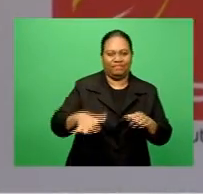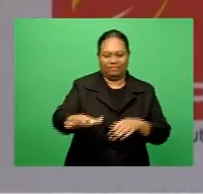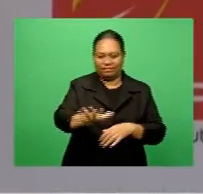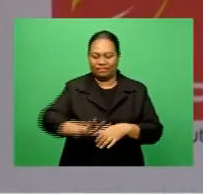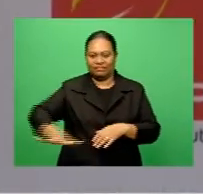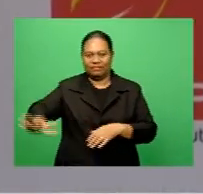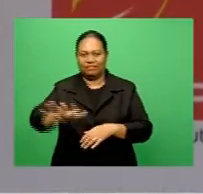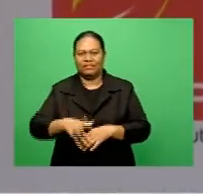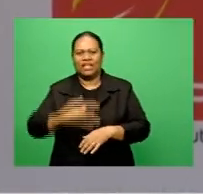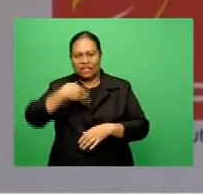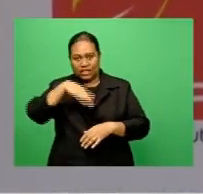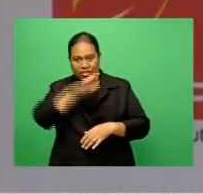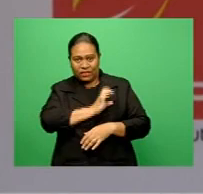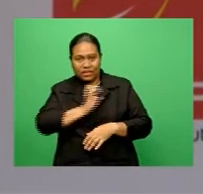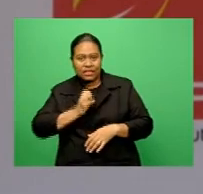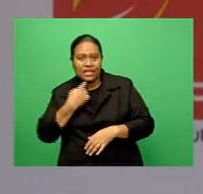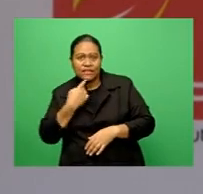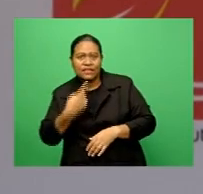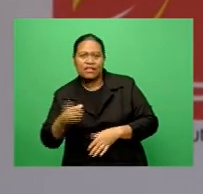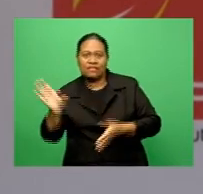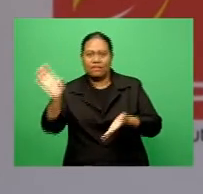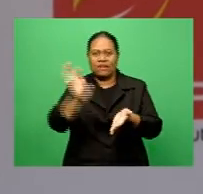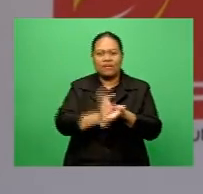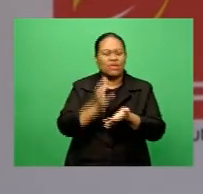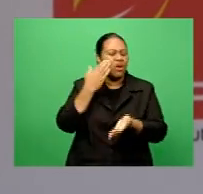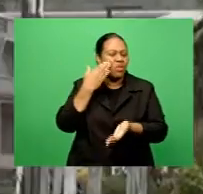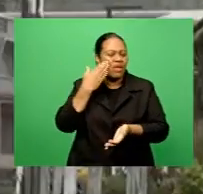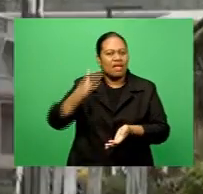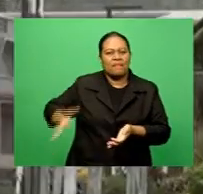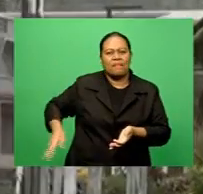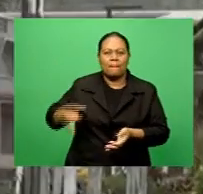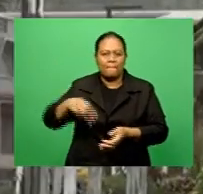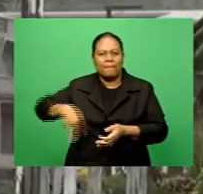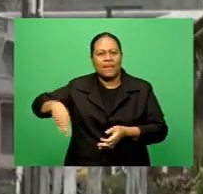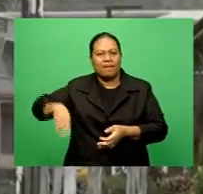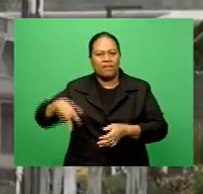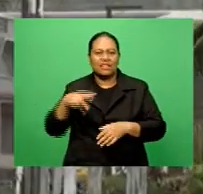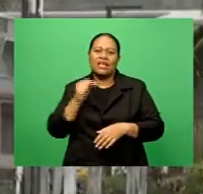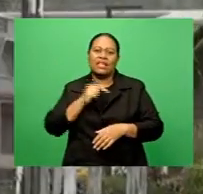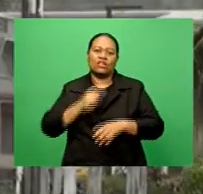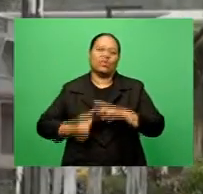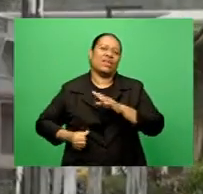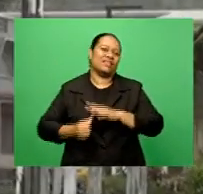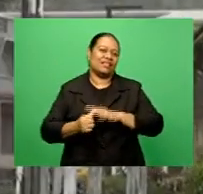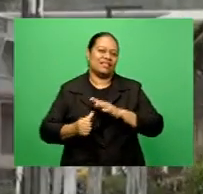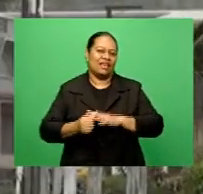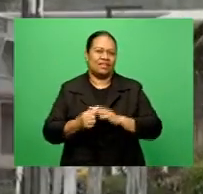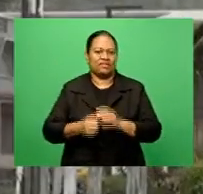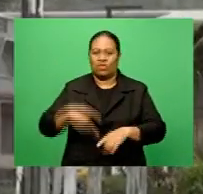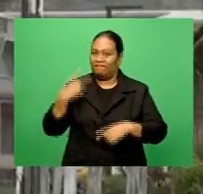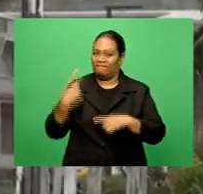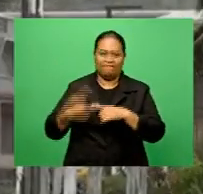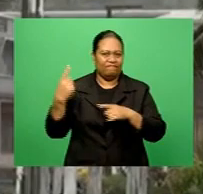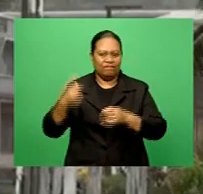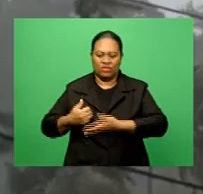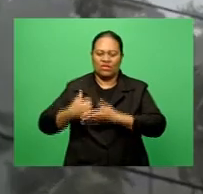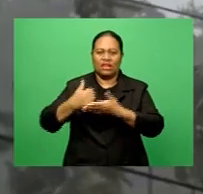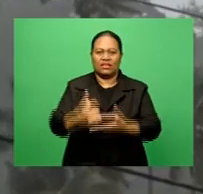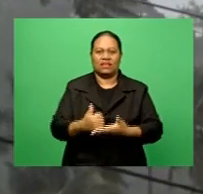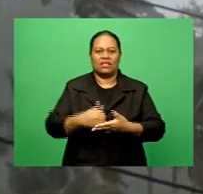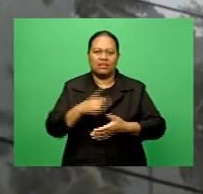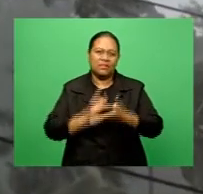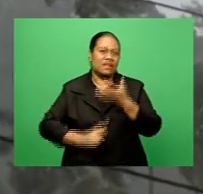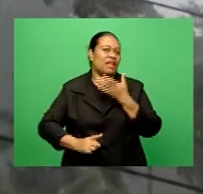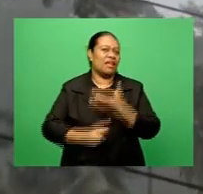Chief Executive Chauji Koroi says the fund is aware of members needing access to funds for immediate relief, and this is